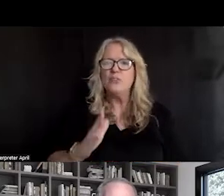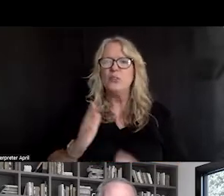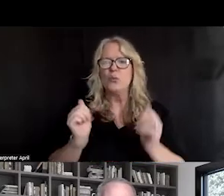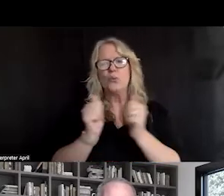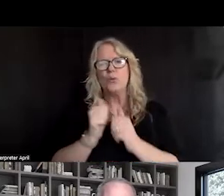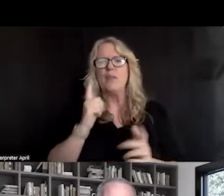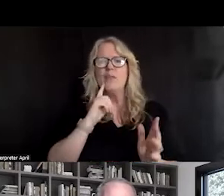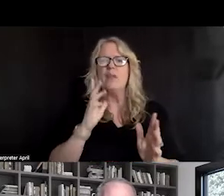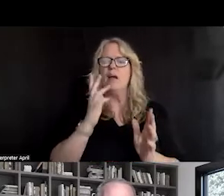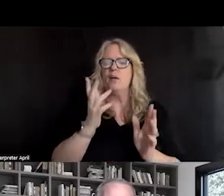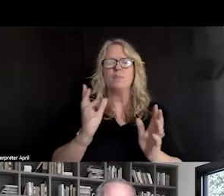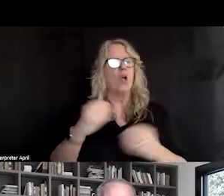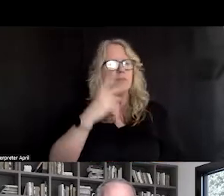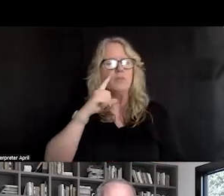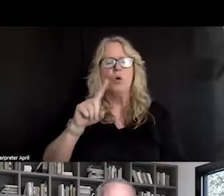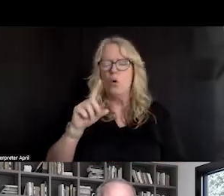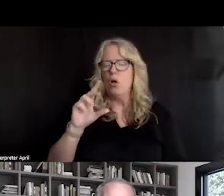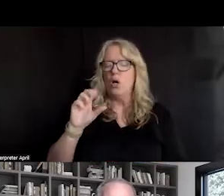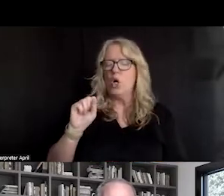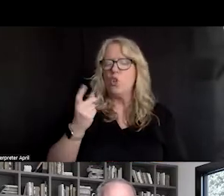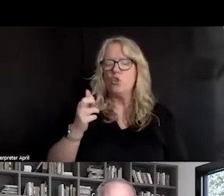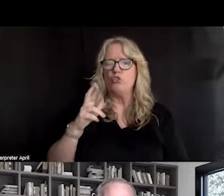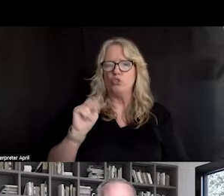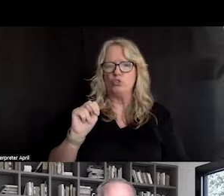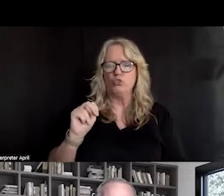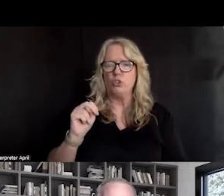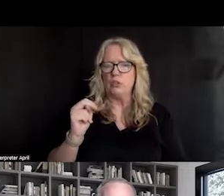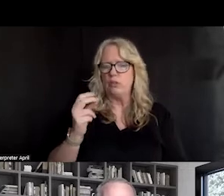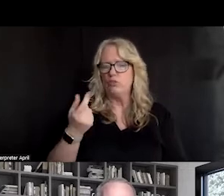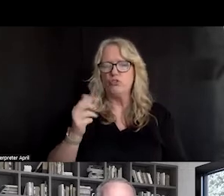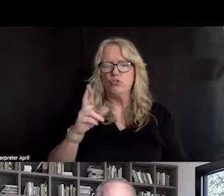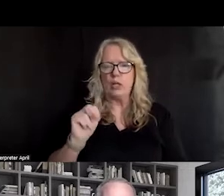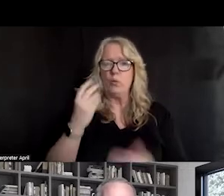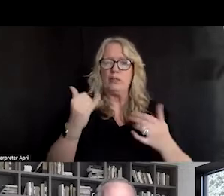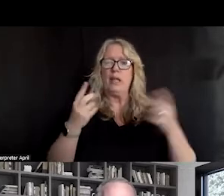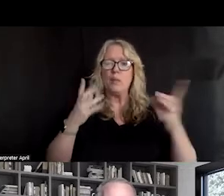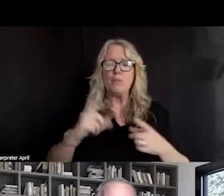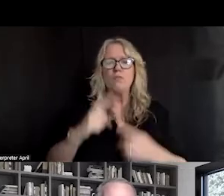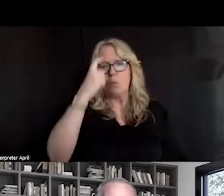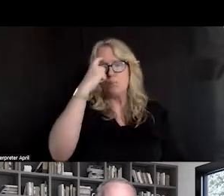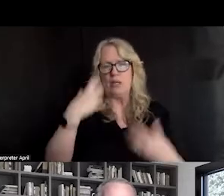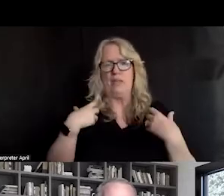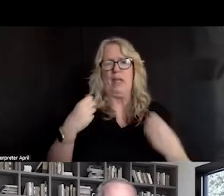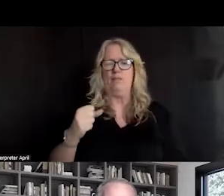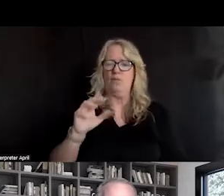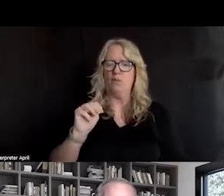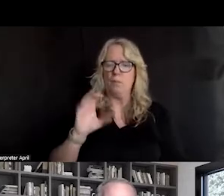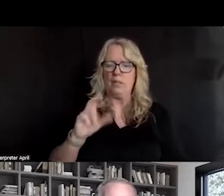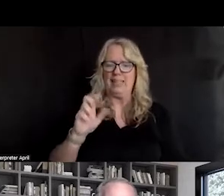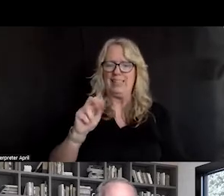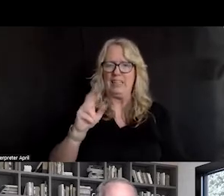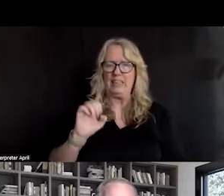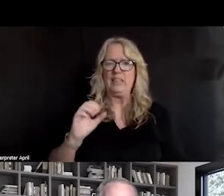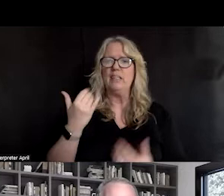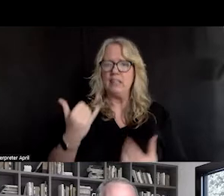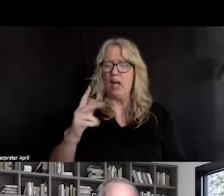Office of the Surgeon General, and now the director of brain health for McKinsey Health Institute. And Kana, you're